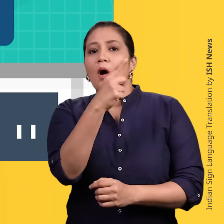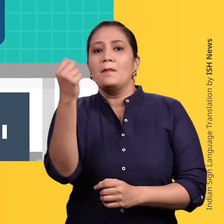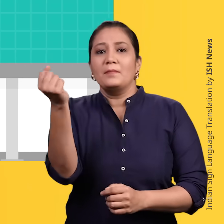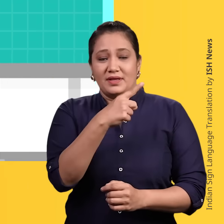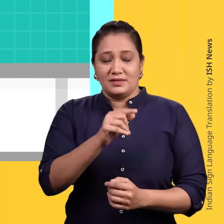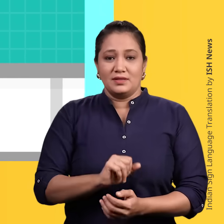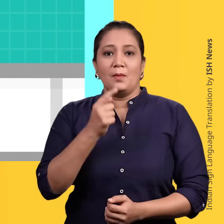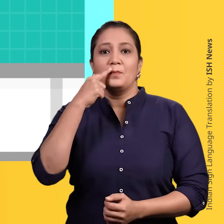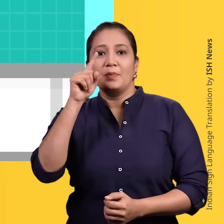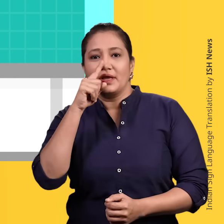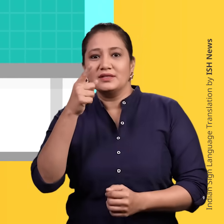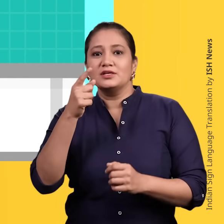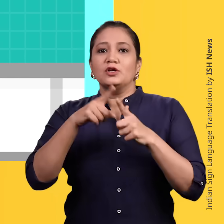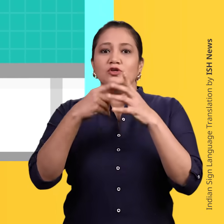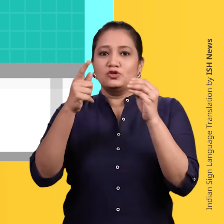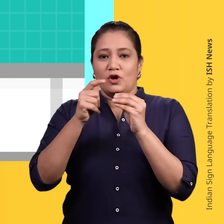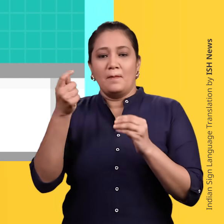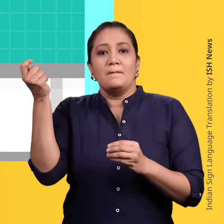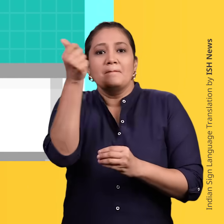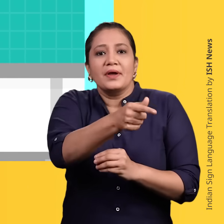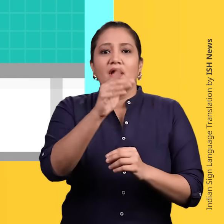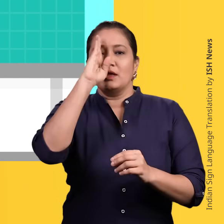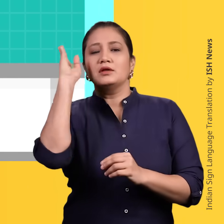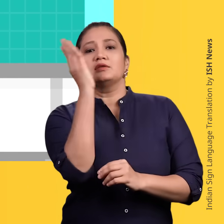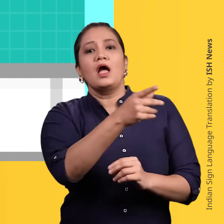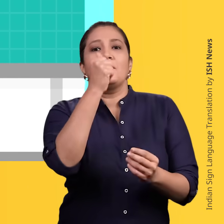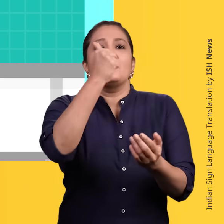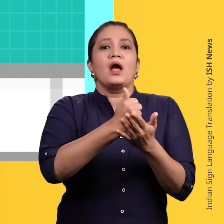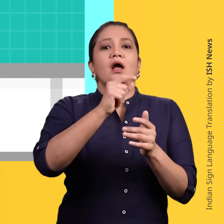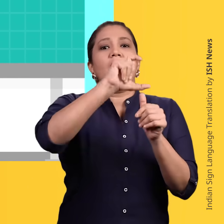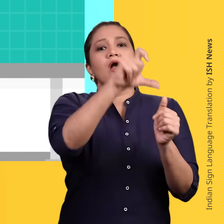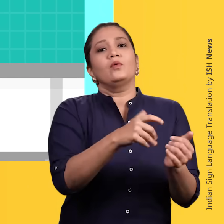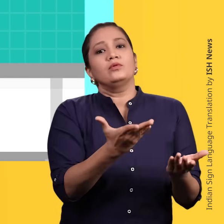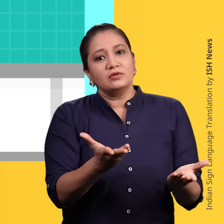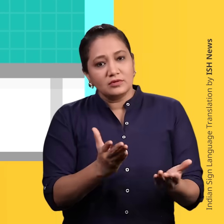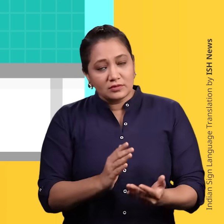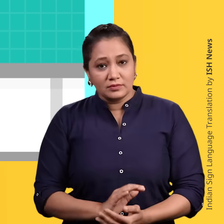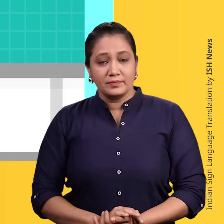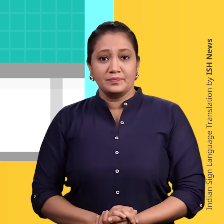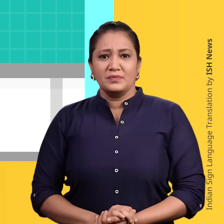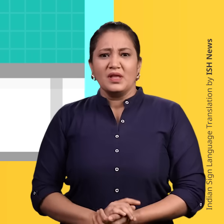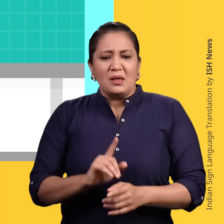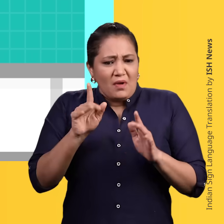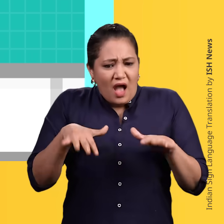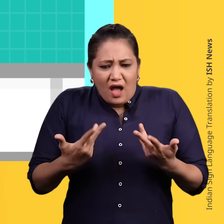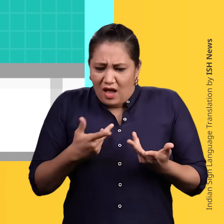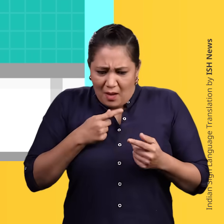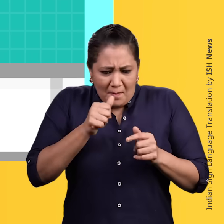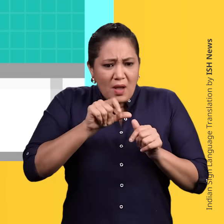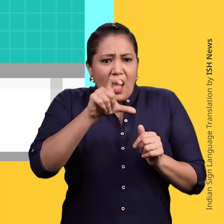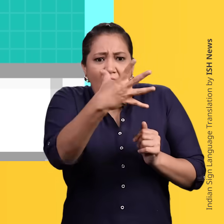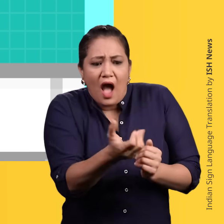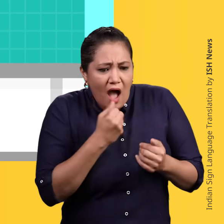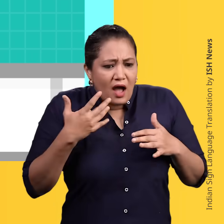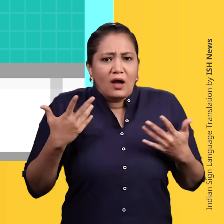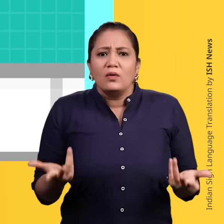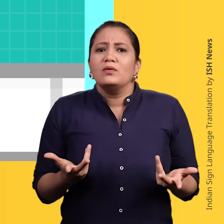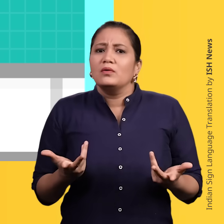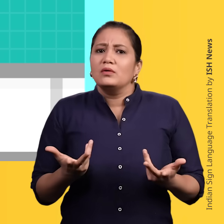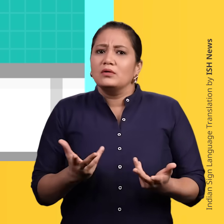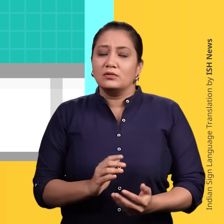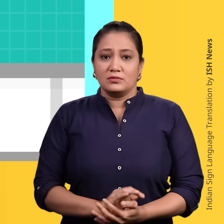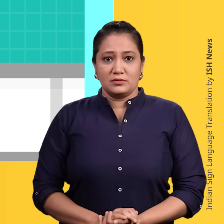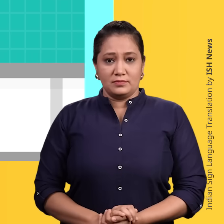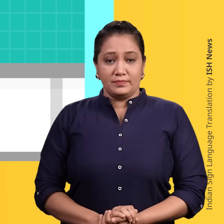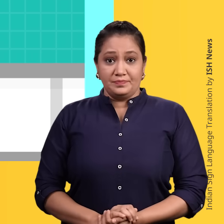every month your parents' salary gets directly deposited in their bank account. But how can one access the money